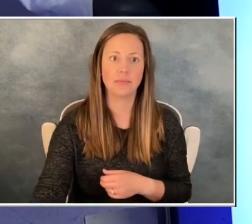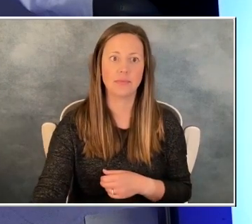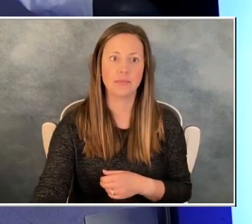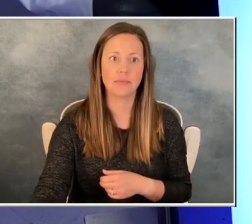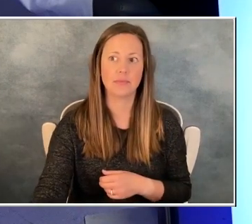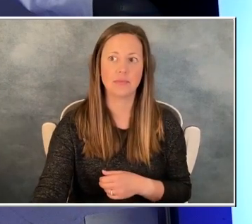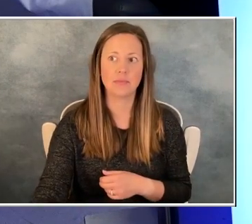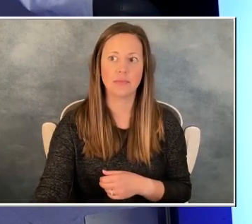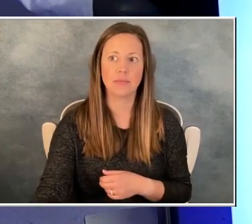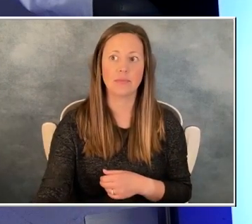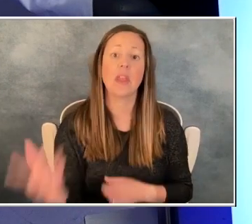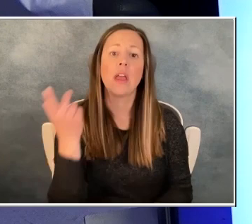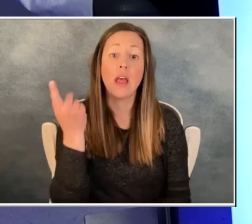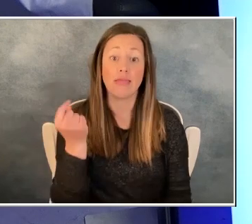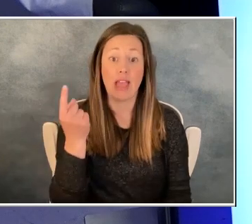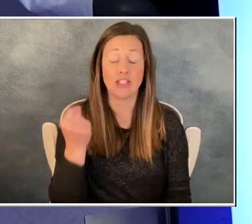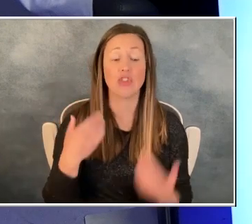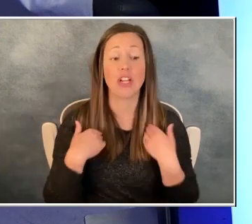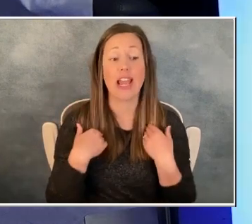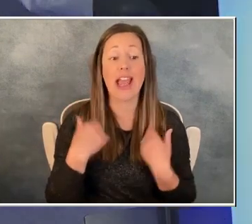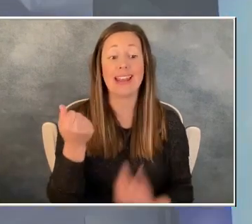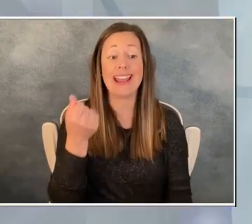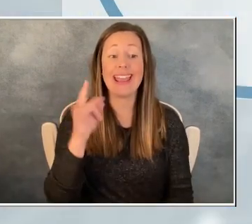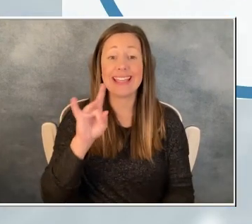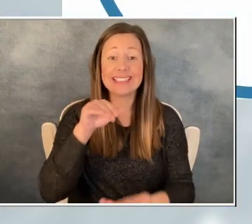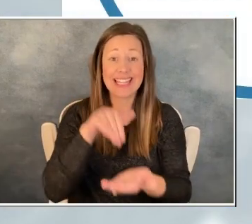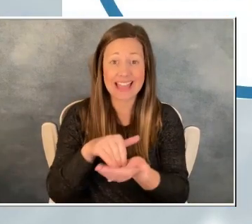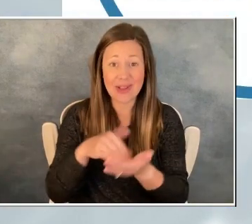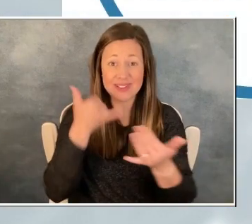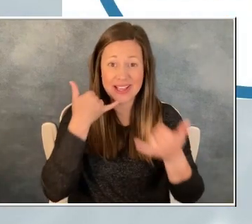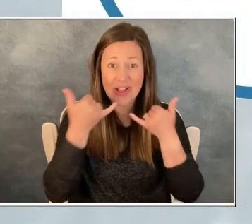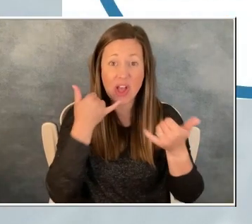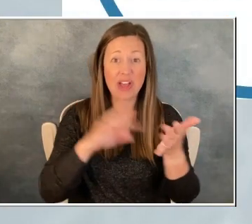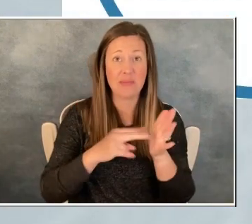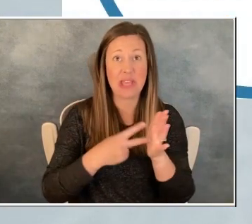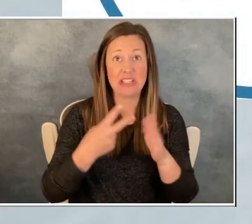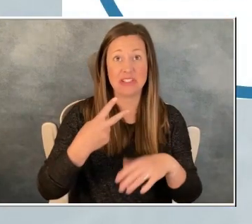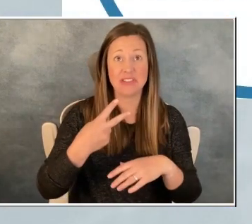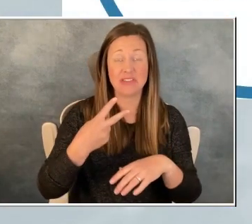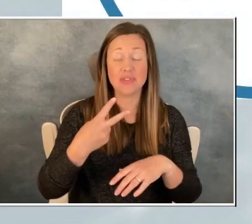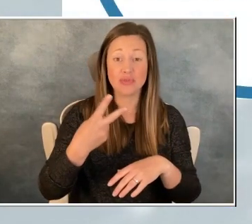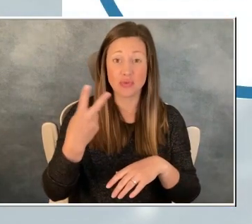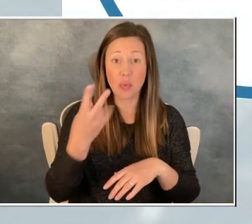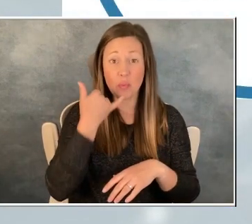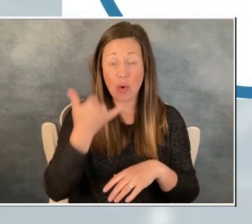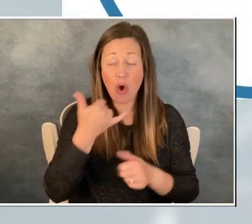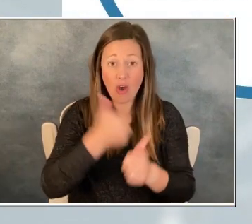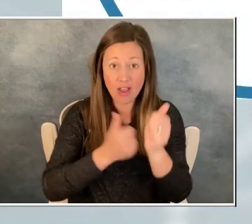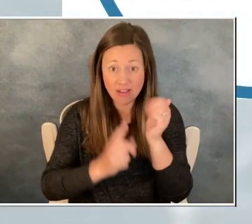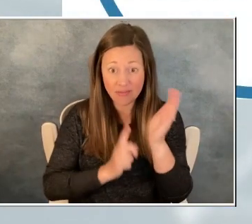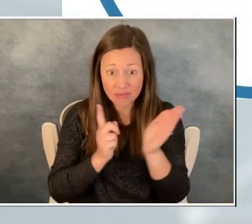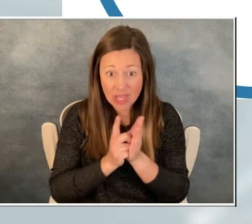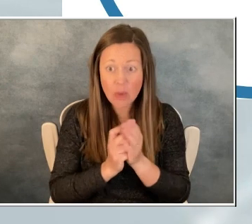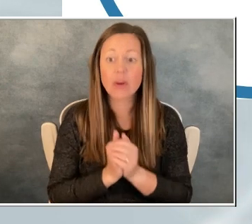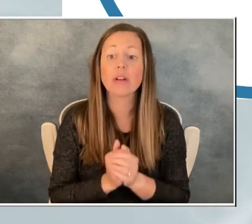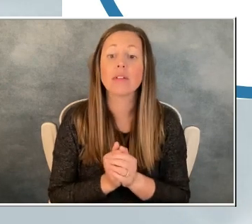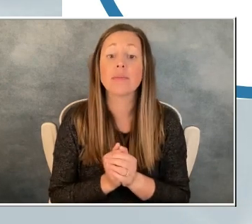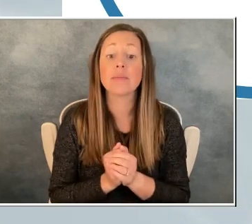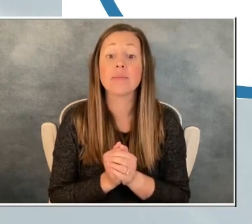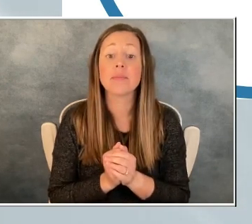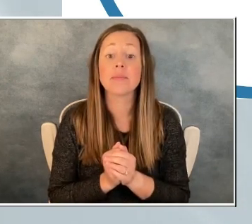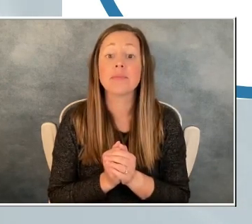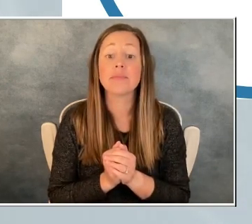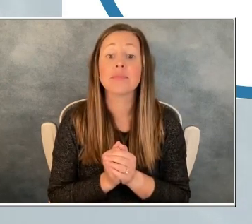18,000 calls. That's around 2 calls every hour. Over the past year, Kansas Poison Control treated more than 2,000 children